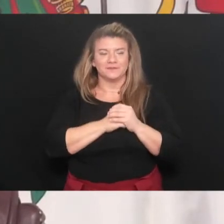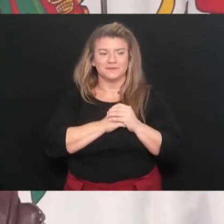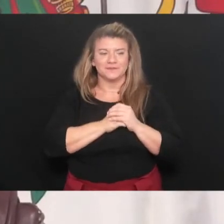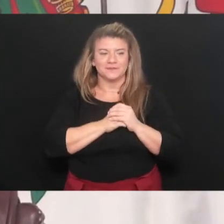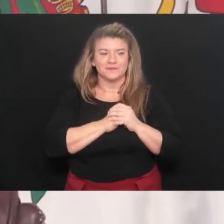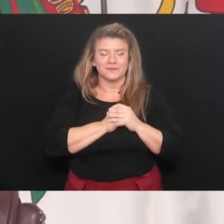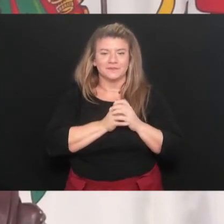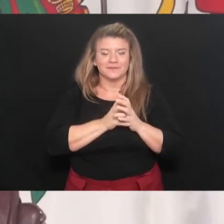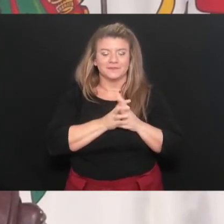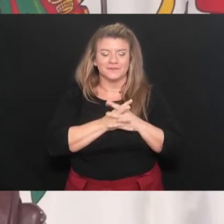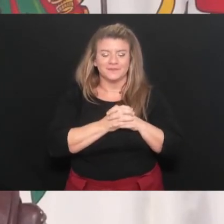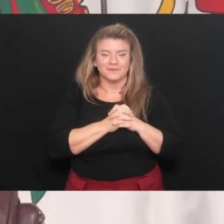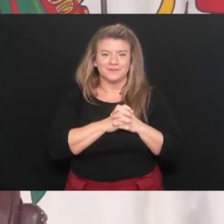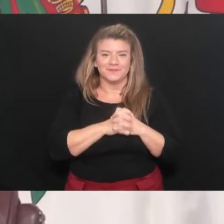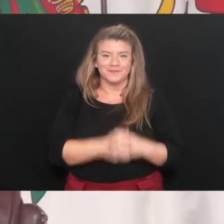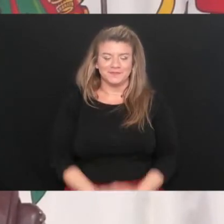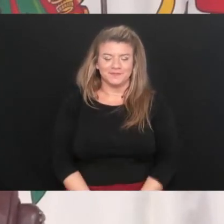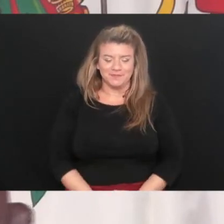All right.